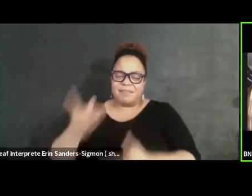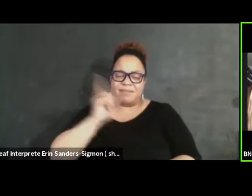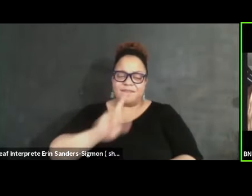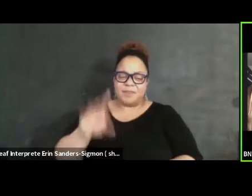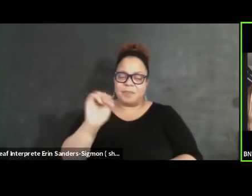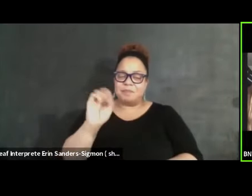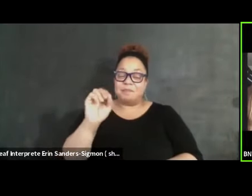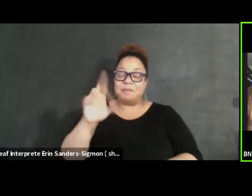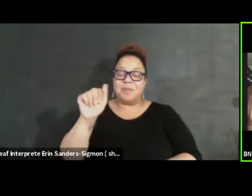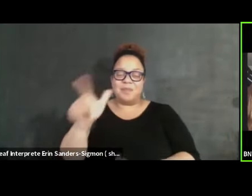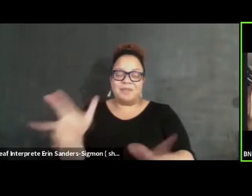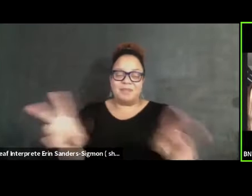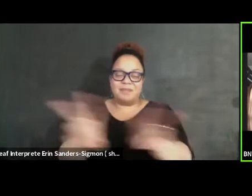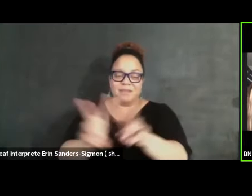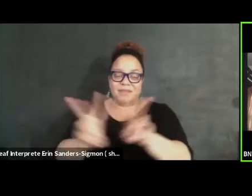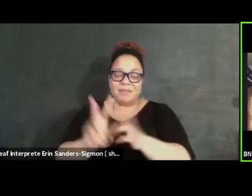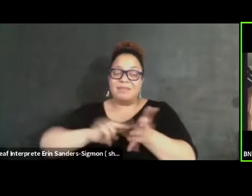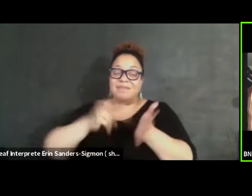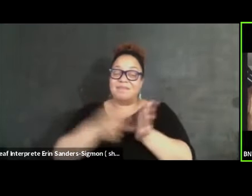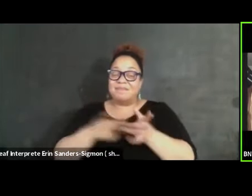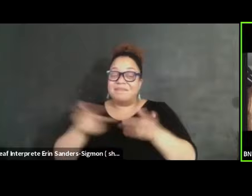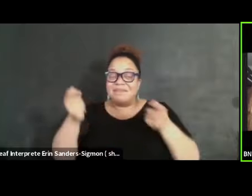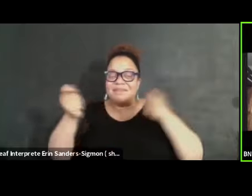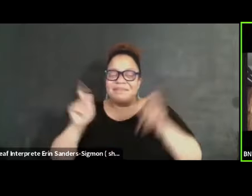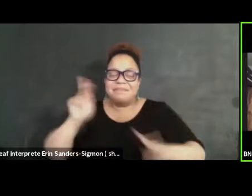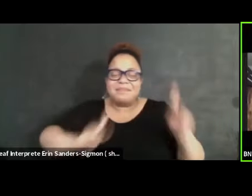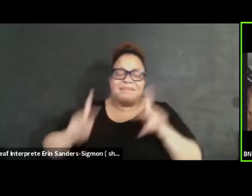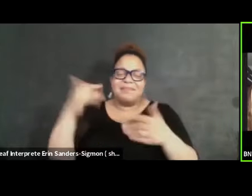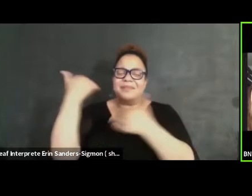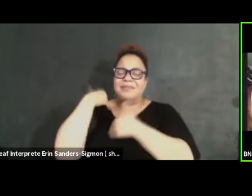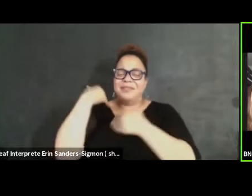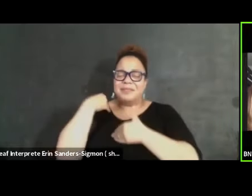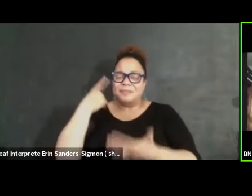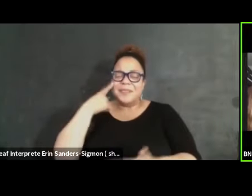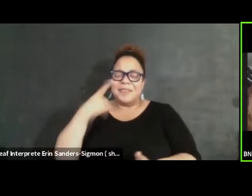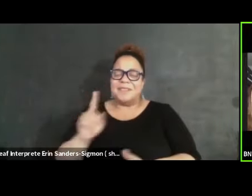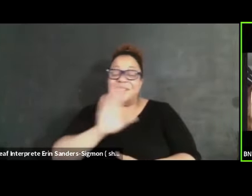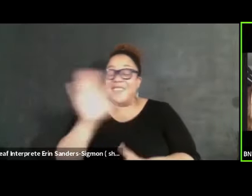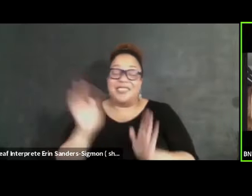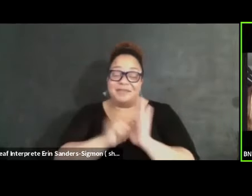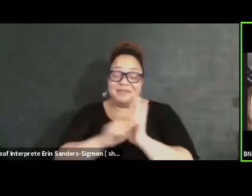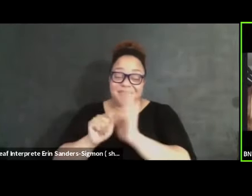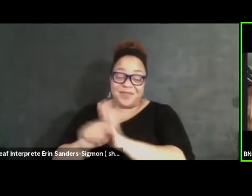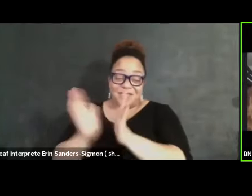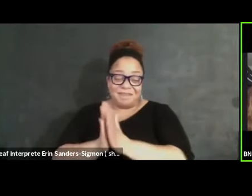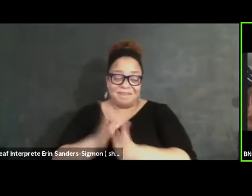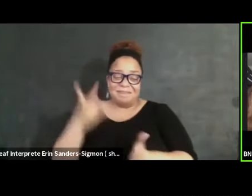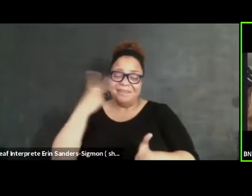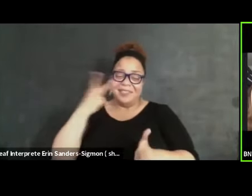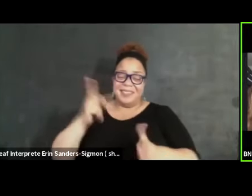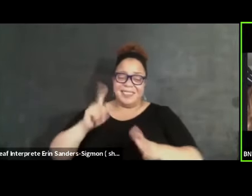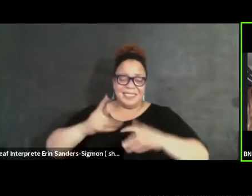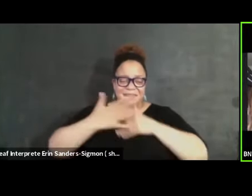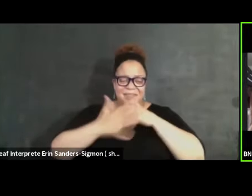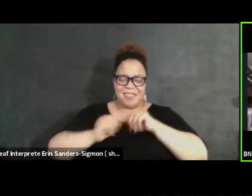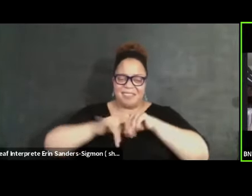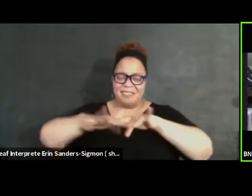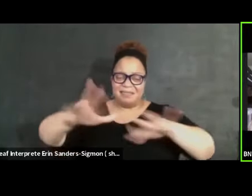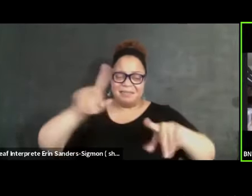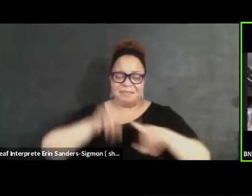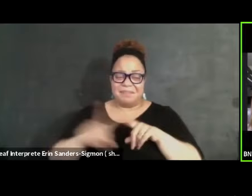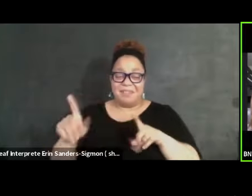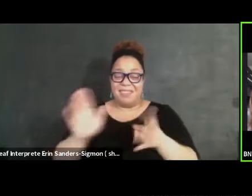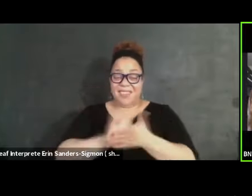for their own killing. Spilling blood but can't clean up their own act. Here's a fact. Black people kill each other at a at a